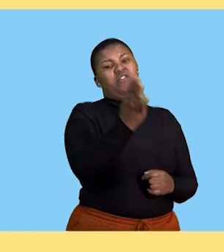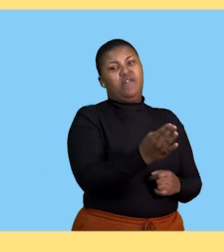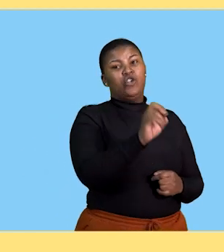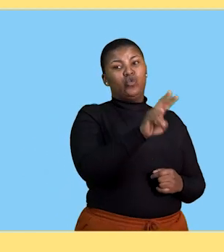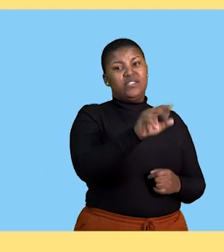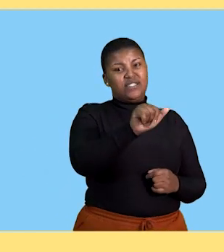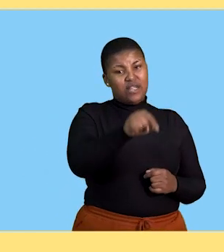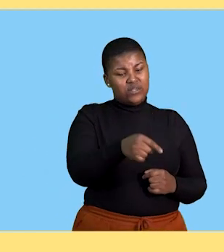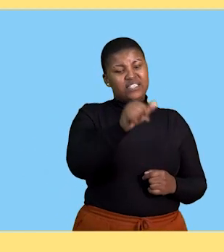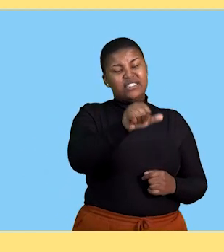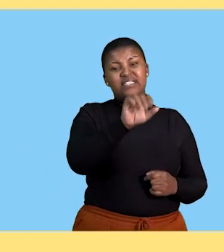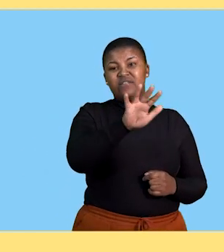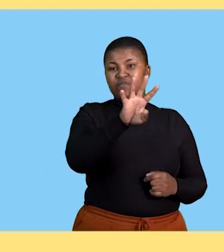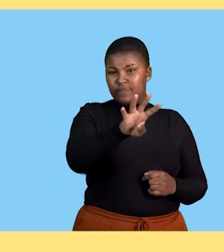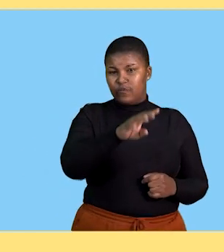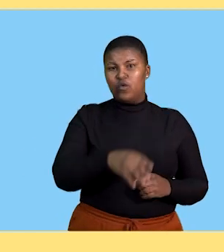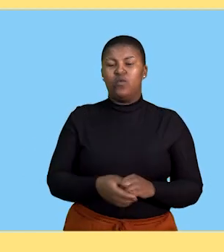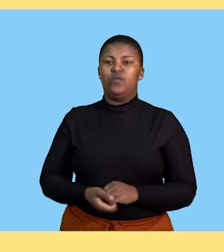26,654. I divide this by